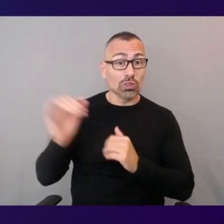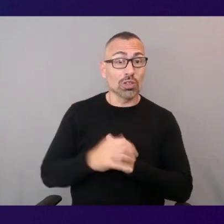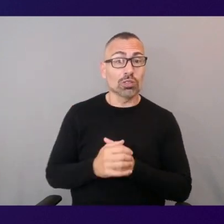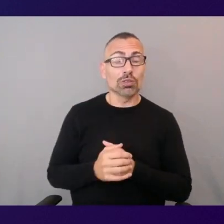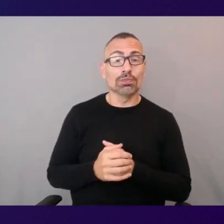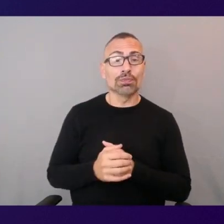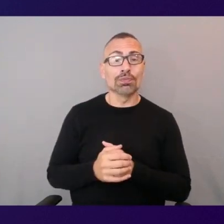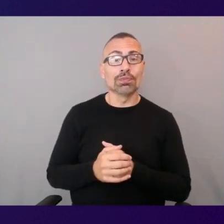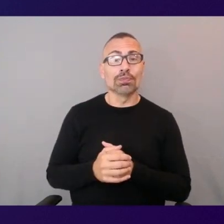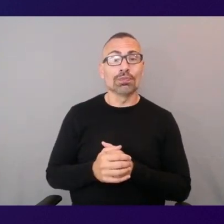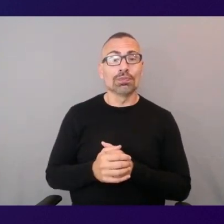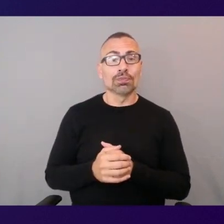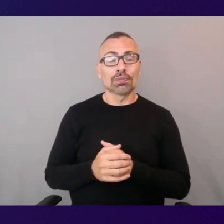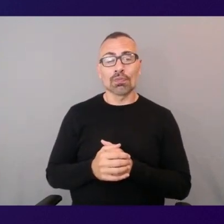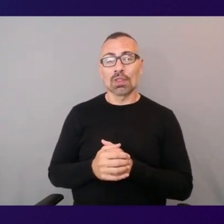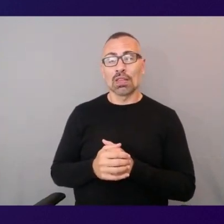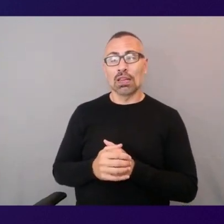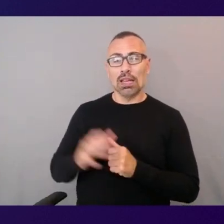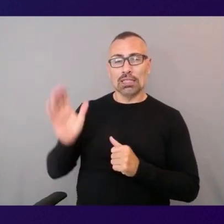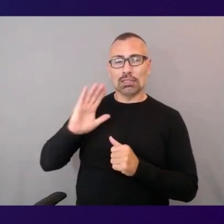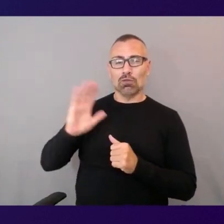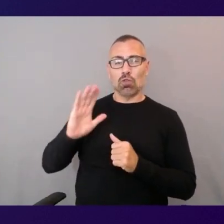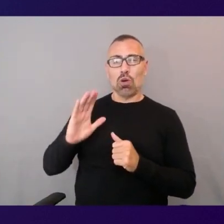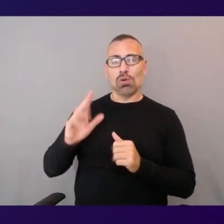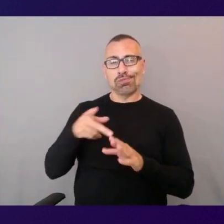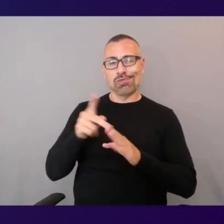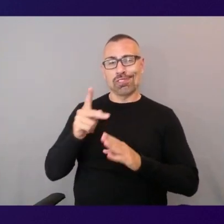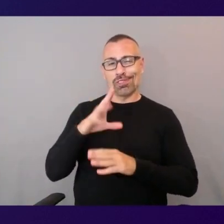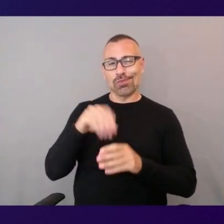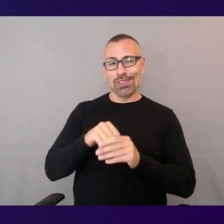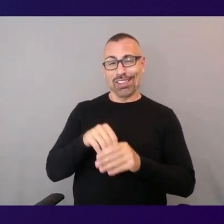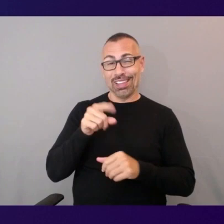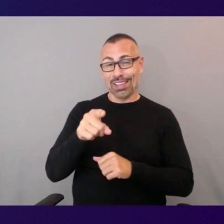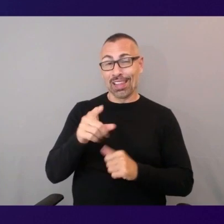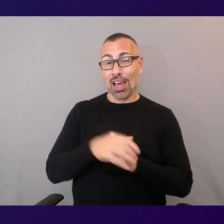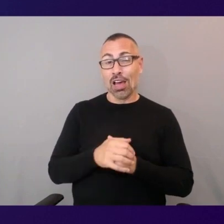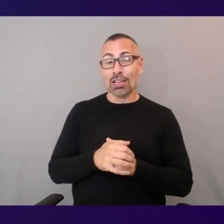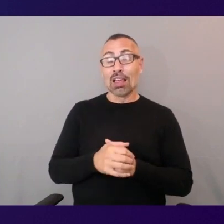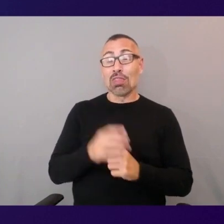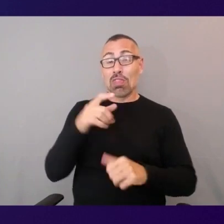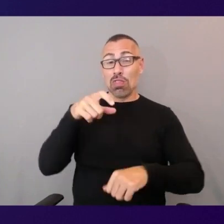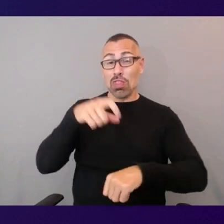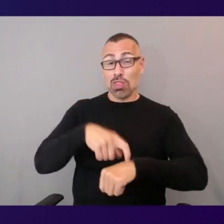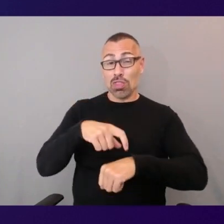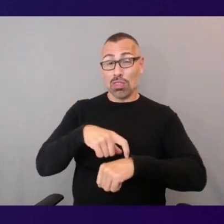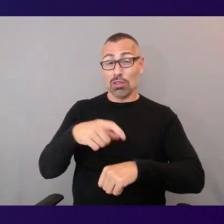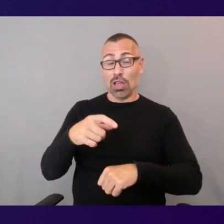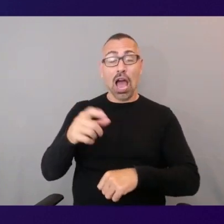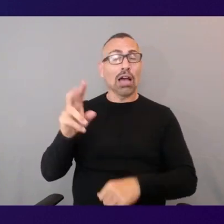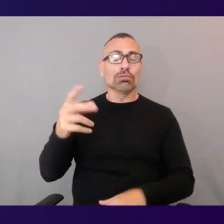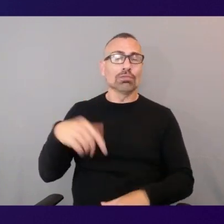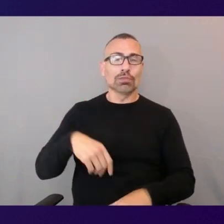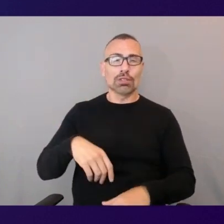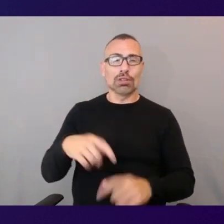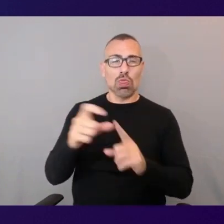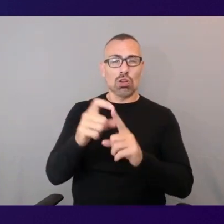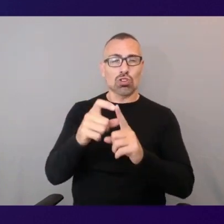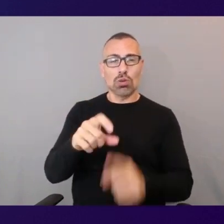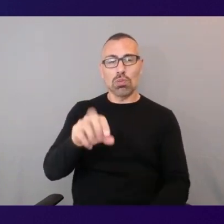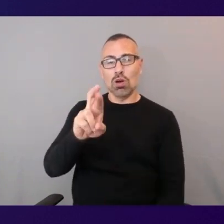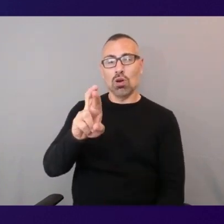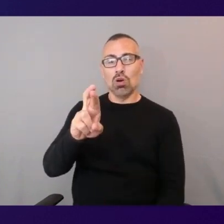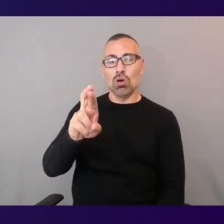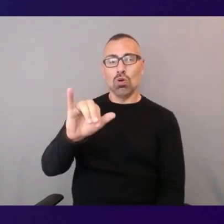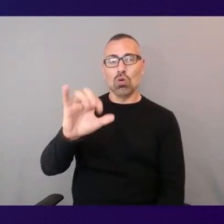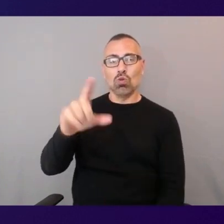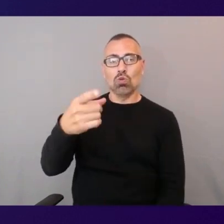both like something scary and a blessing at the same time because you can right size to your heart's content and really almost